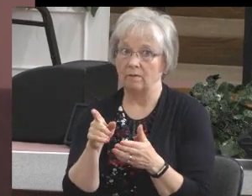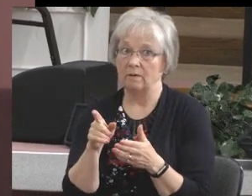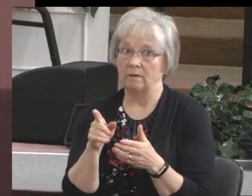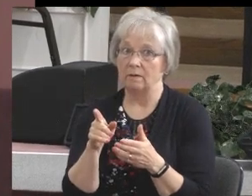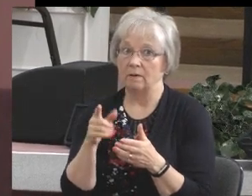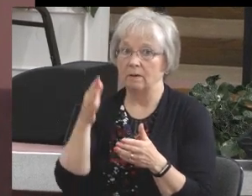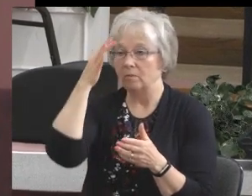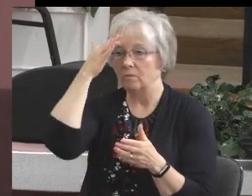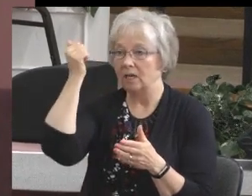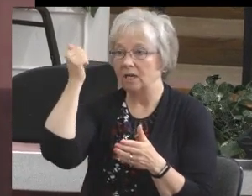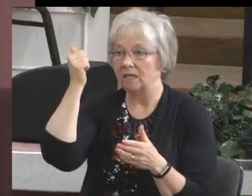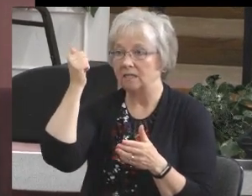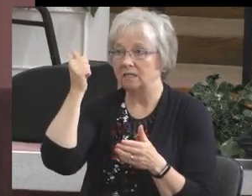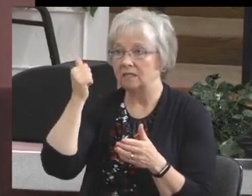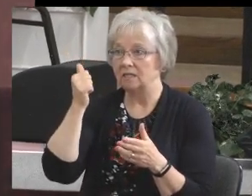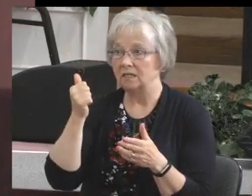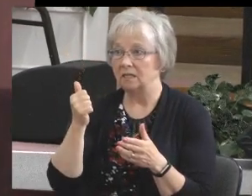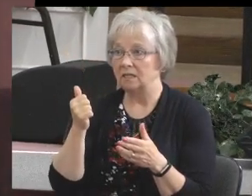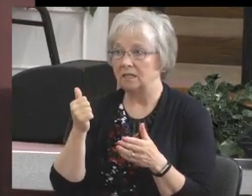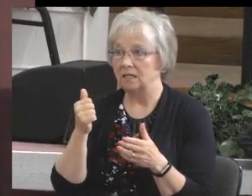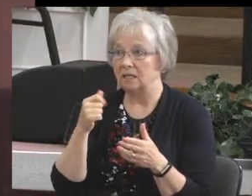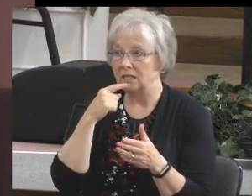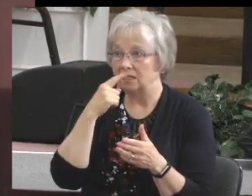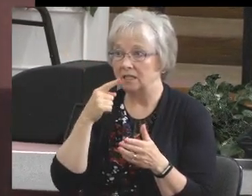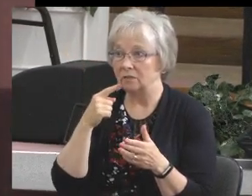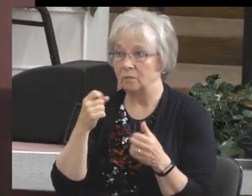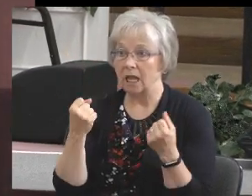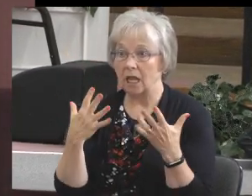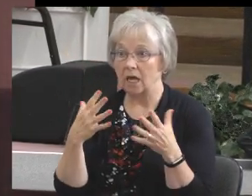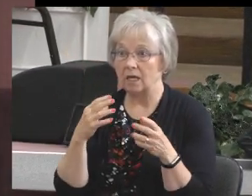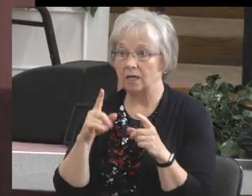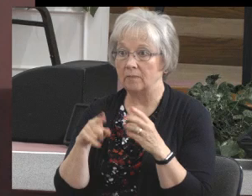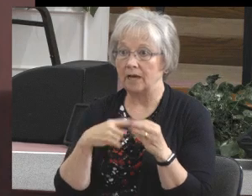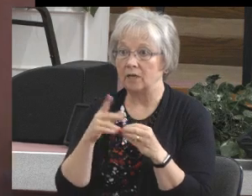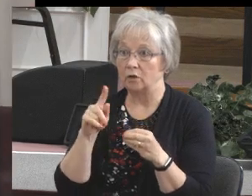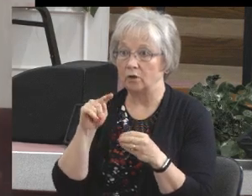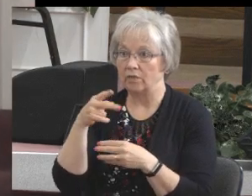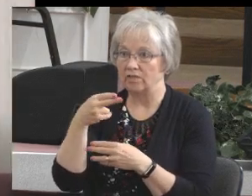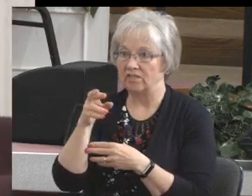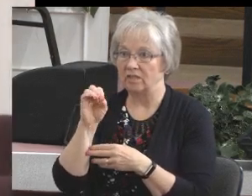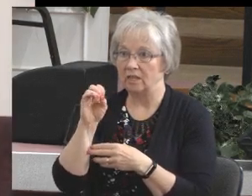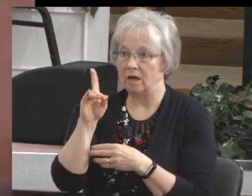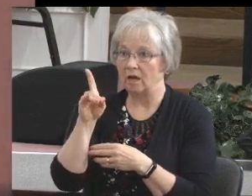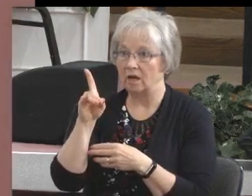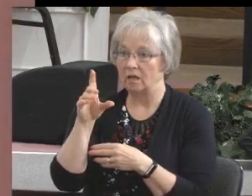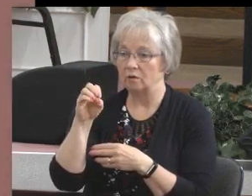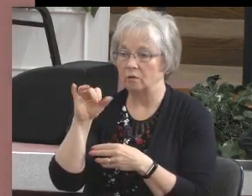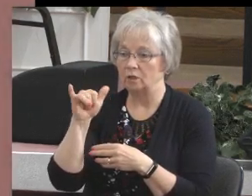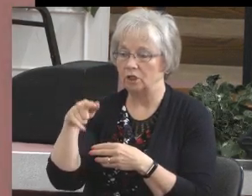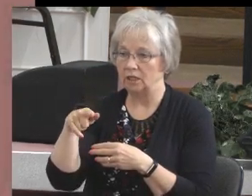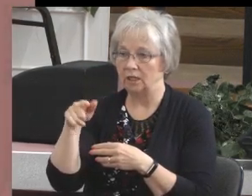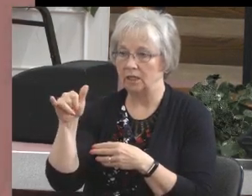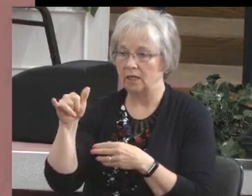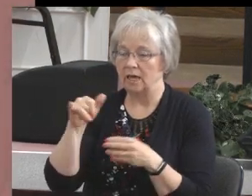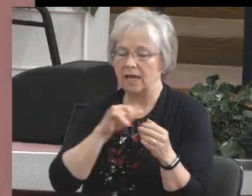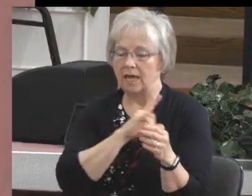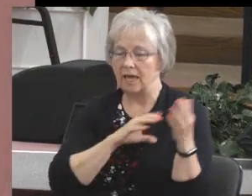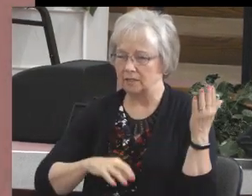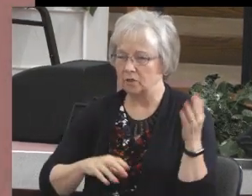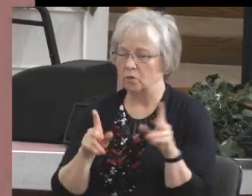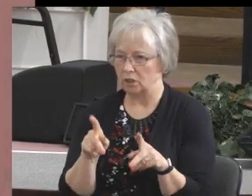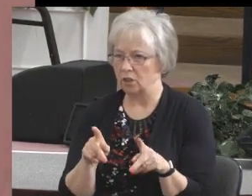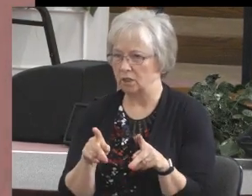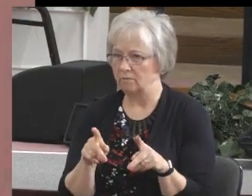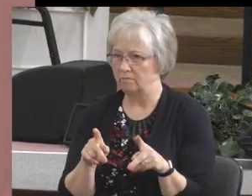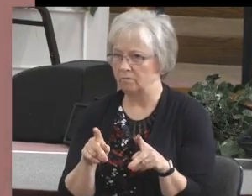Because if it is, it tells me a lot about your theology as a Christian. Because if that's you, then your theology